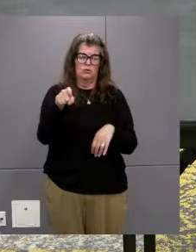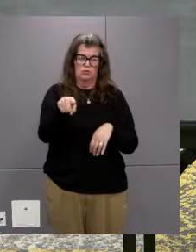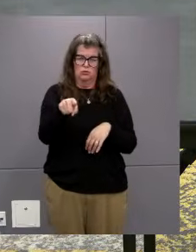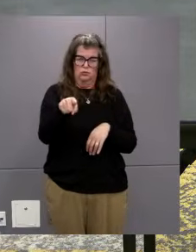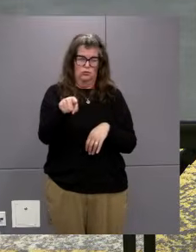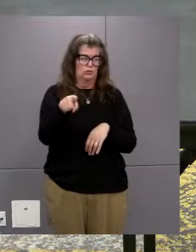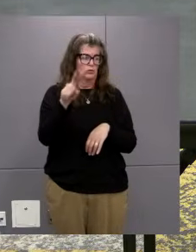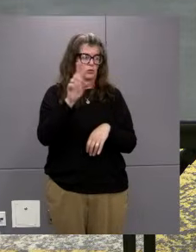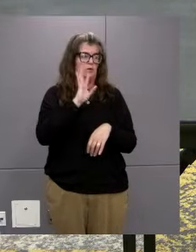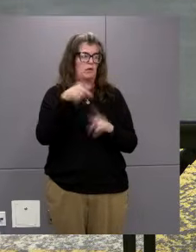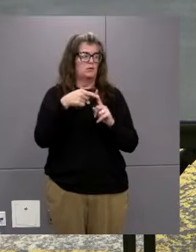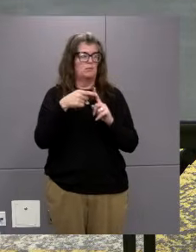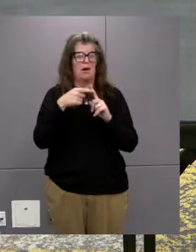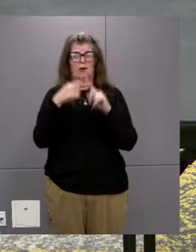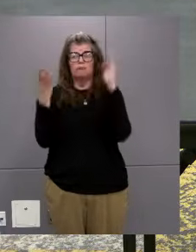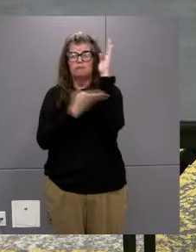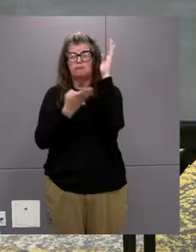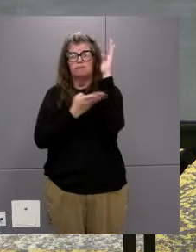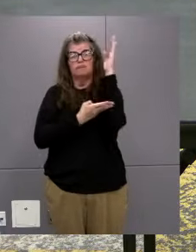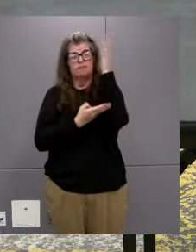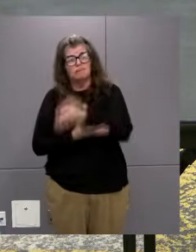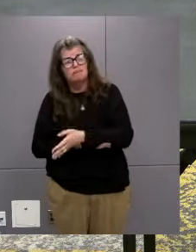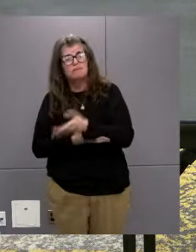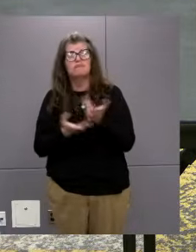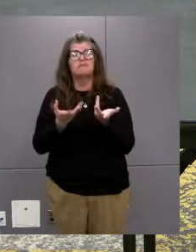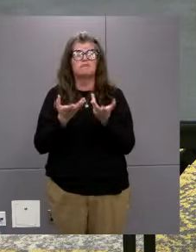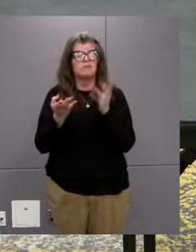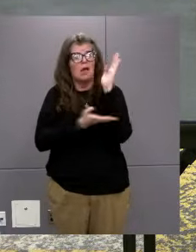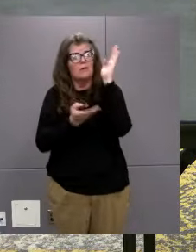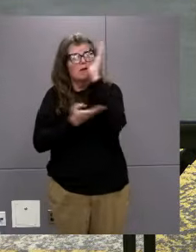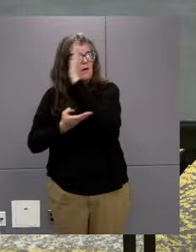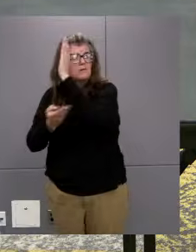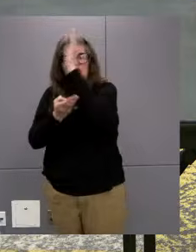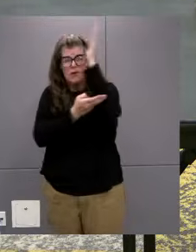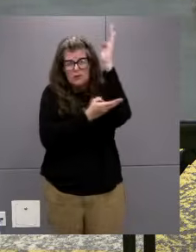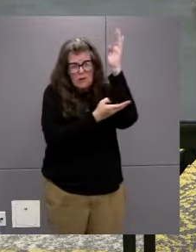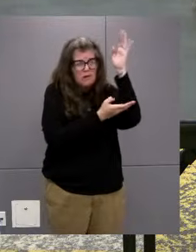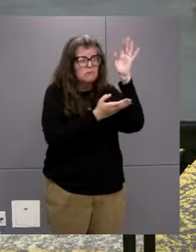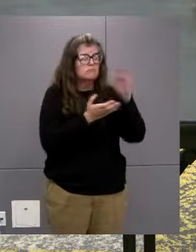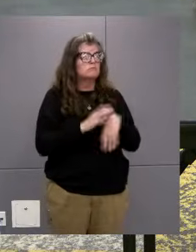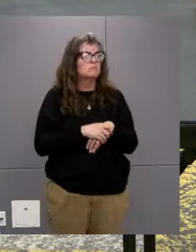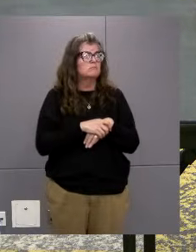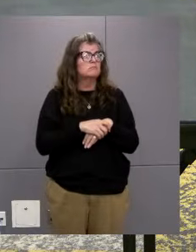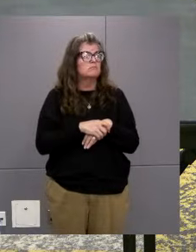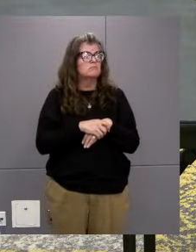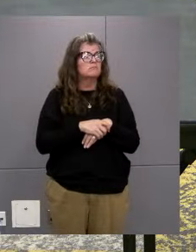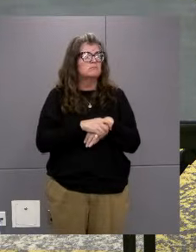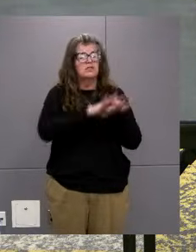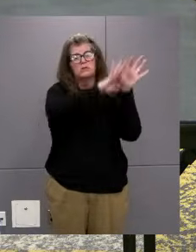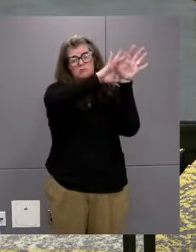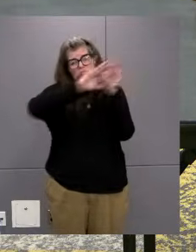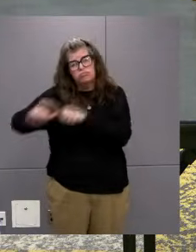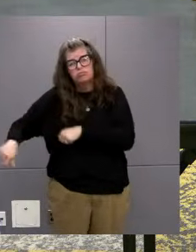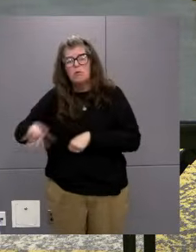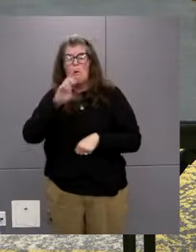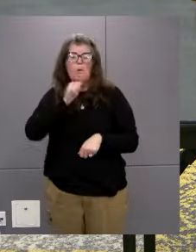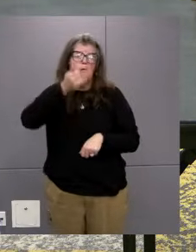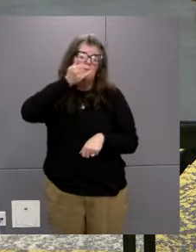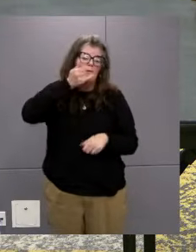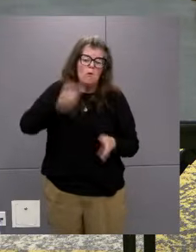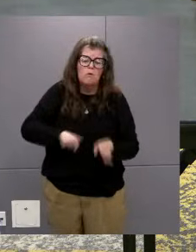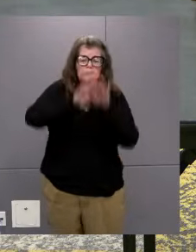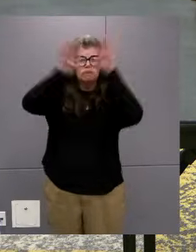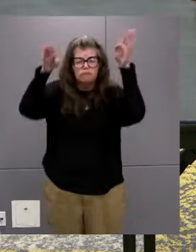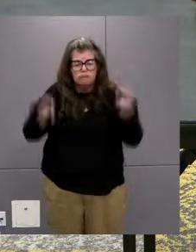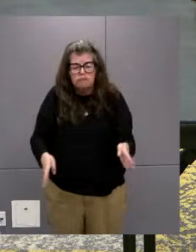cutting down trees and how many people are going to have that opportunity, about tearing down old phone booths and those types of things. I